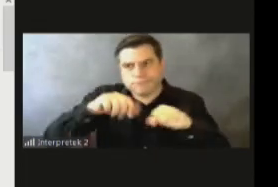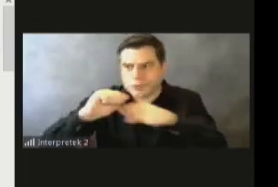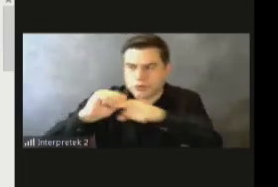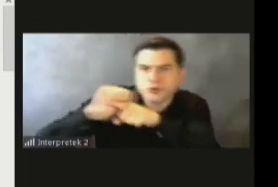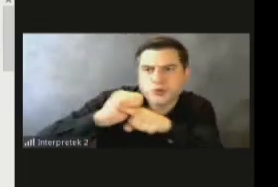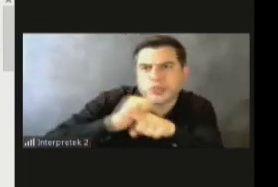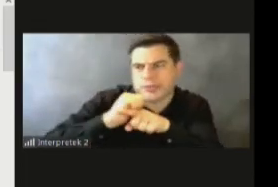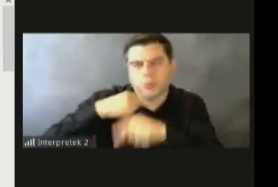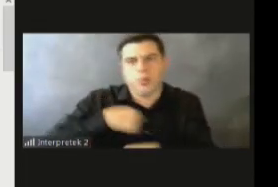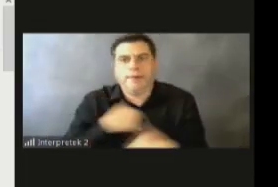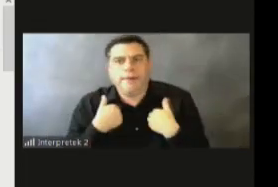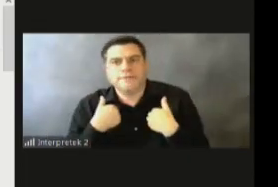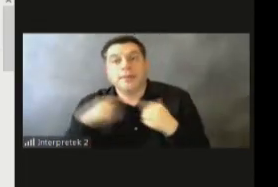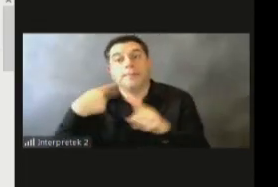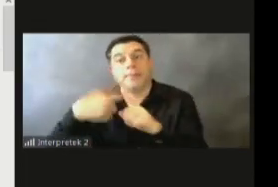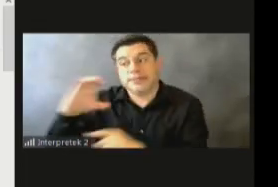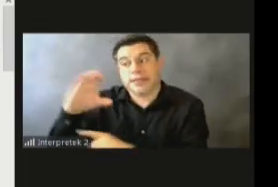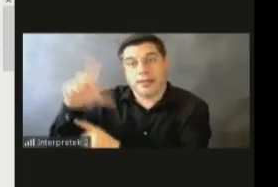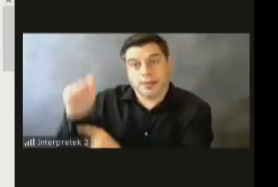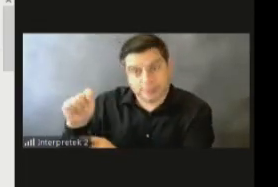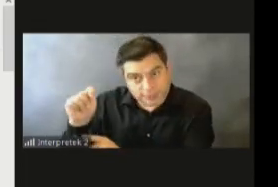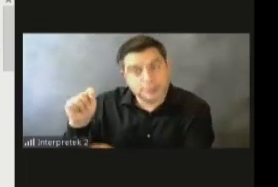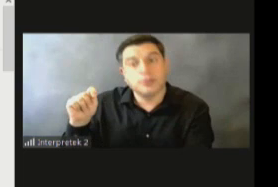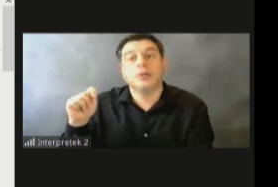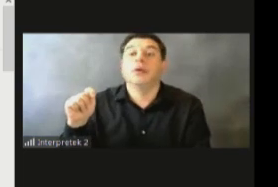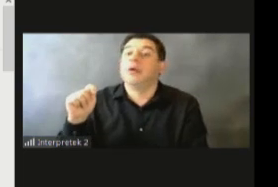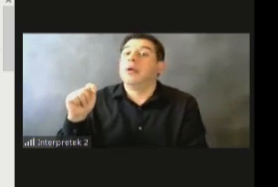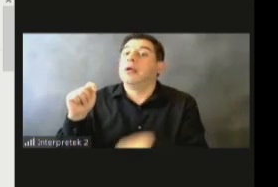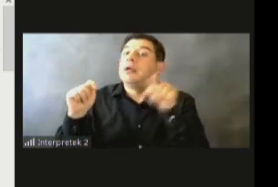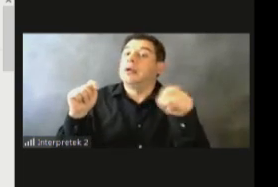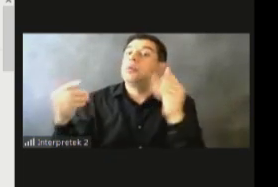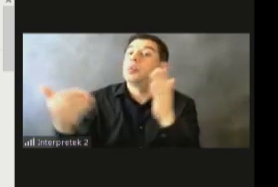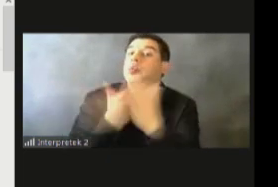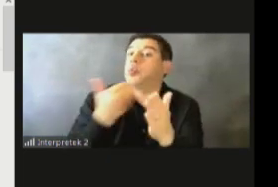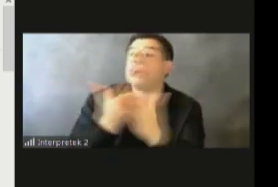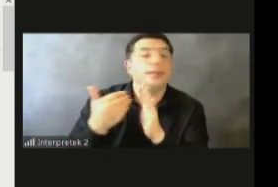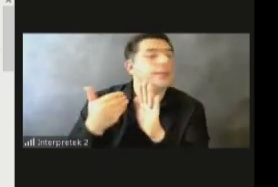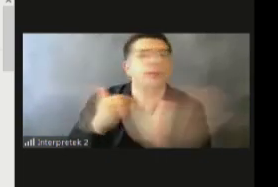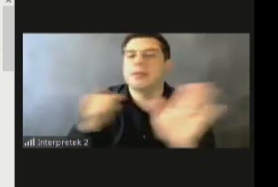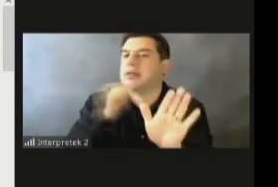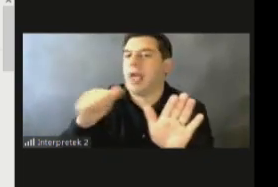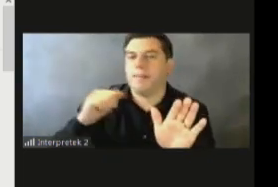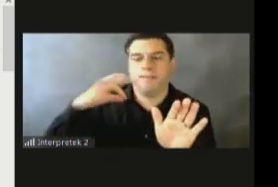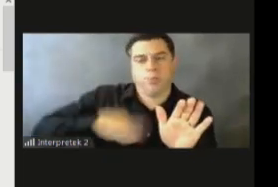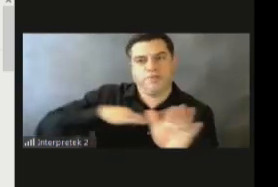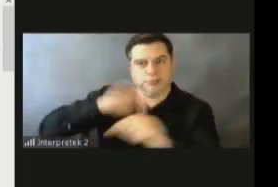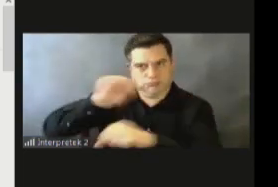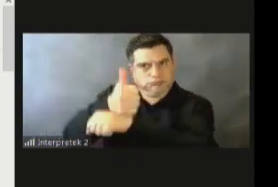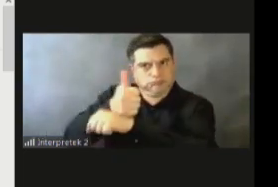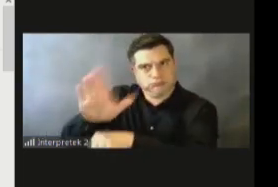of years. There's a new nonprofit that was formed recently that's interested in partnering with the